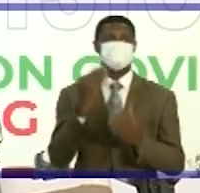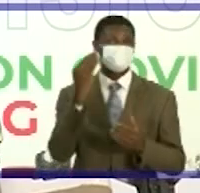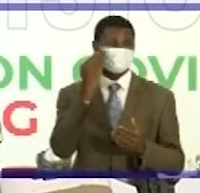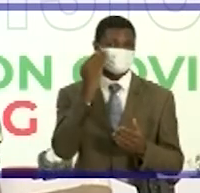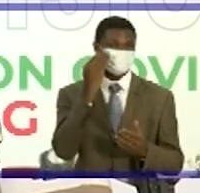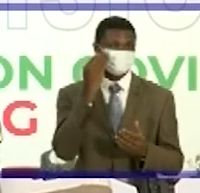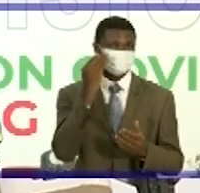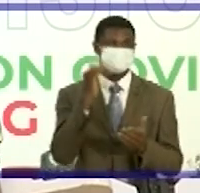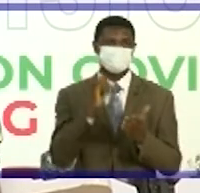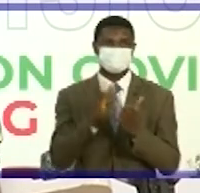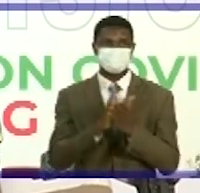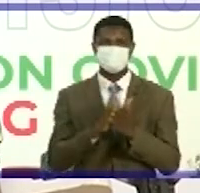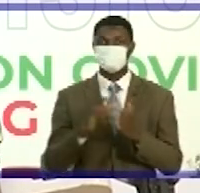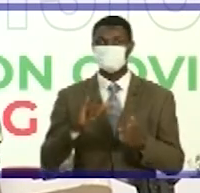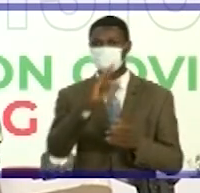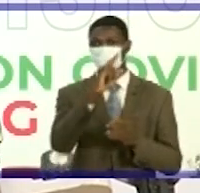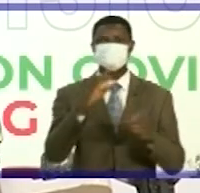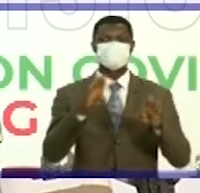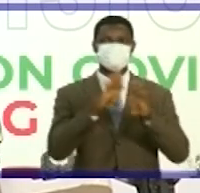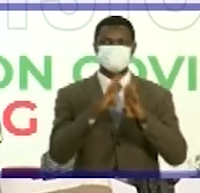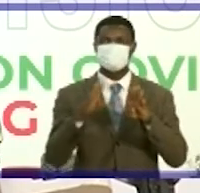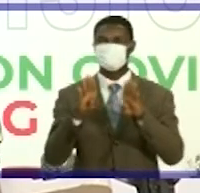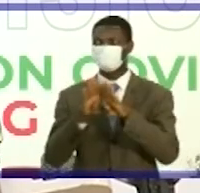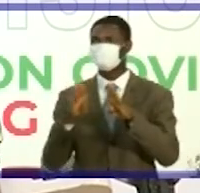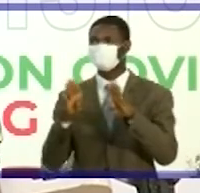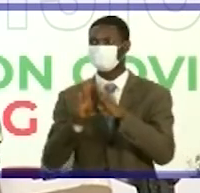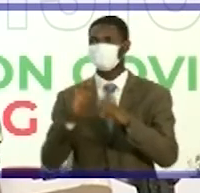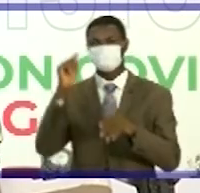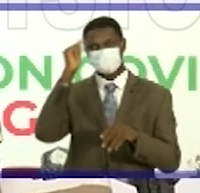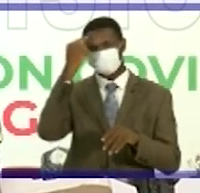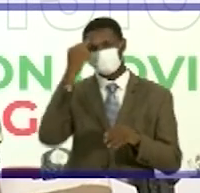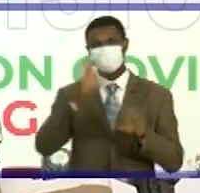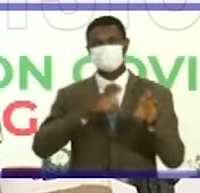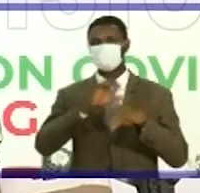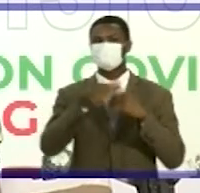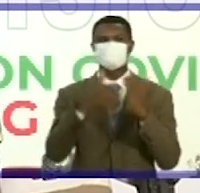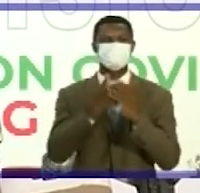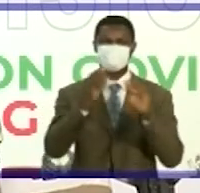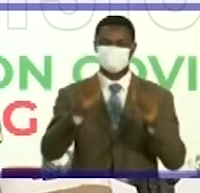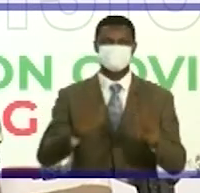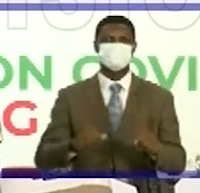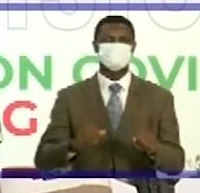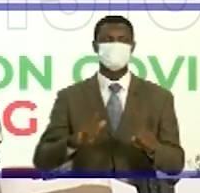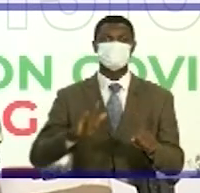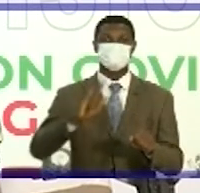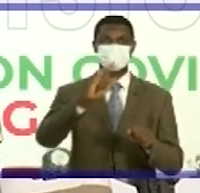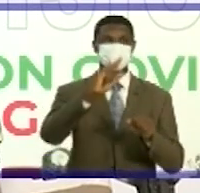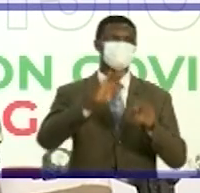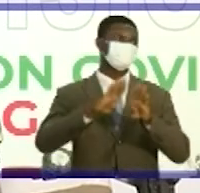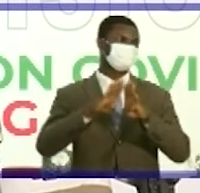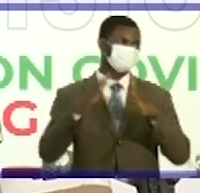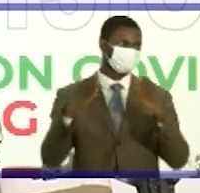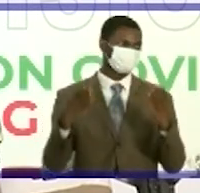this closure of airports. So government is doing everything possible to ensure that these airports are open. And it's a collective